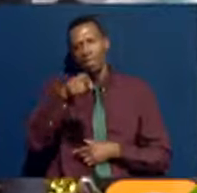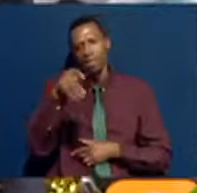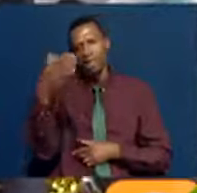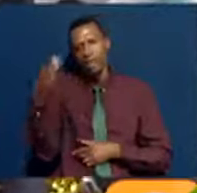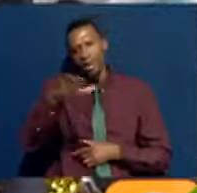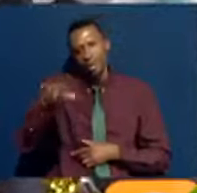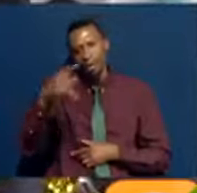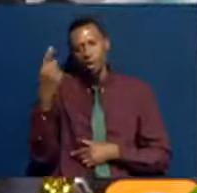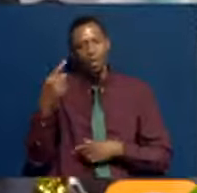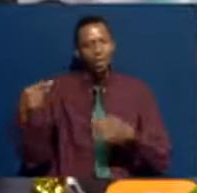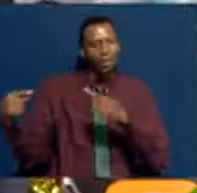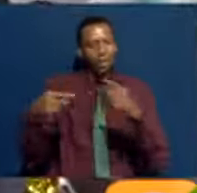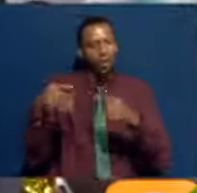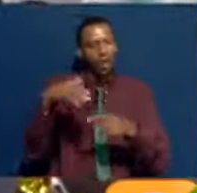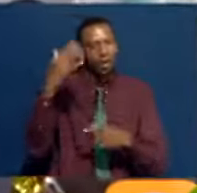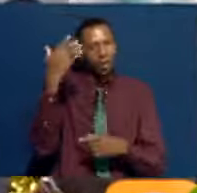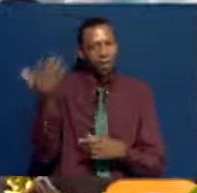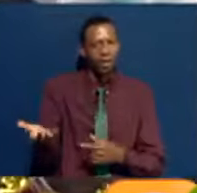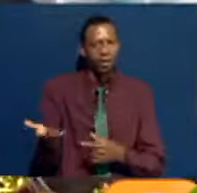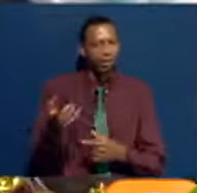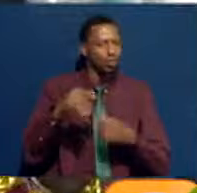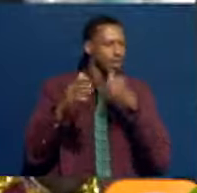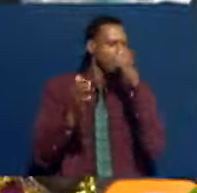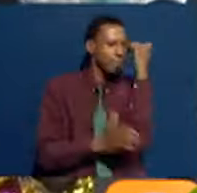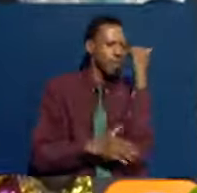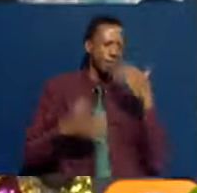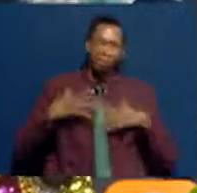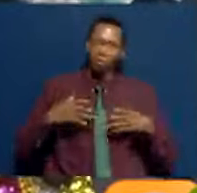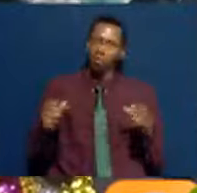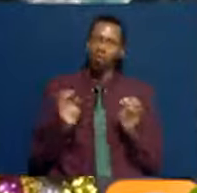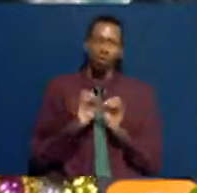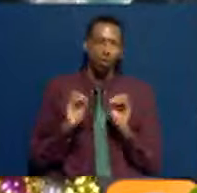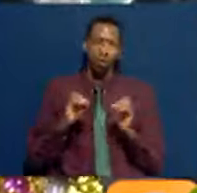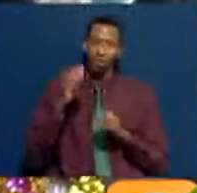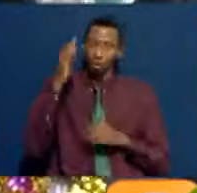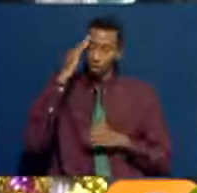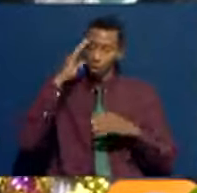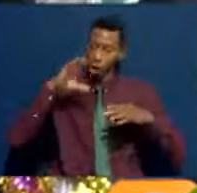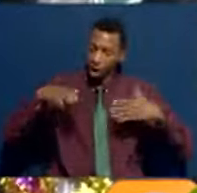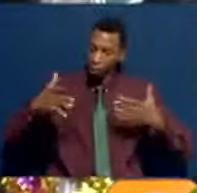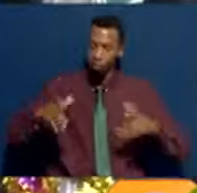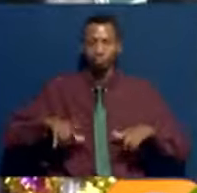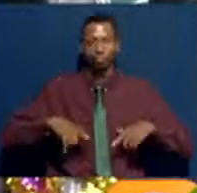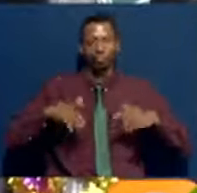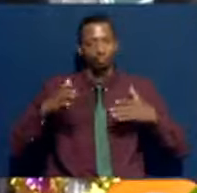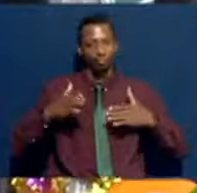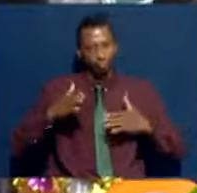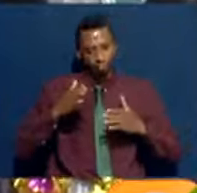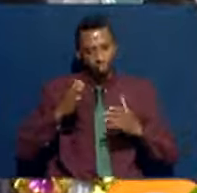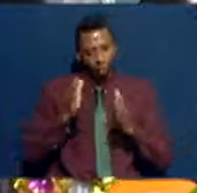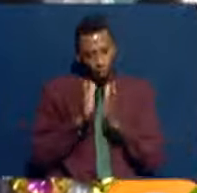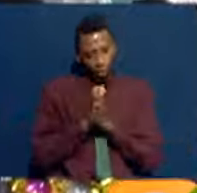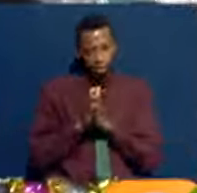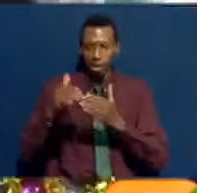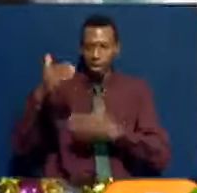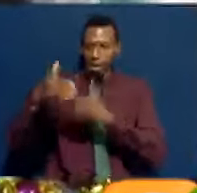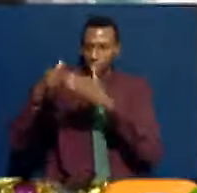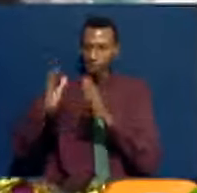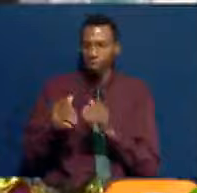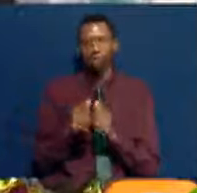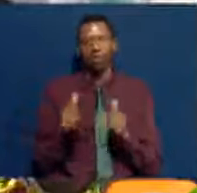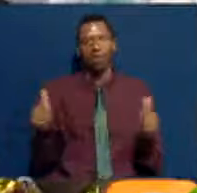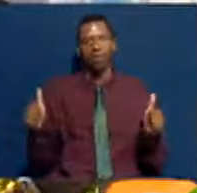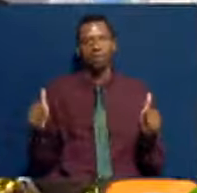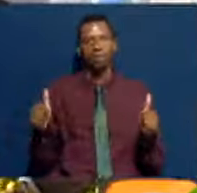flare up of violence? It's not that we are bad people. Sisi tunajua kuishi na majirani wetu vizuri. Lakini kuna wakora